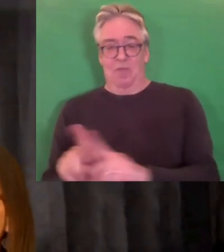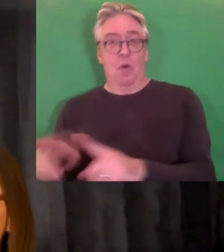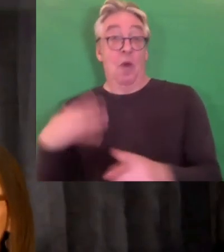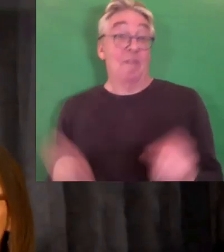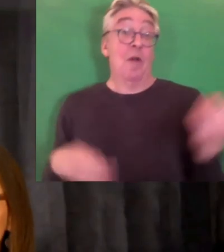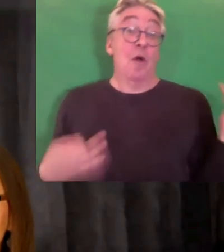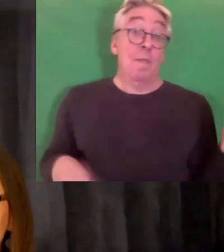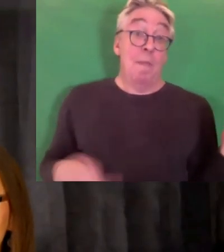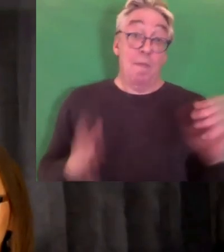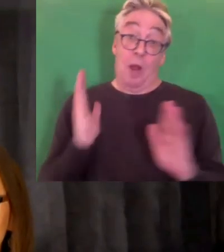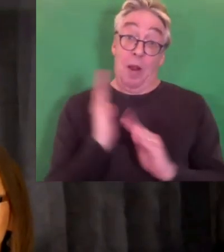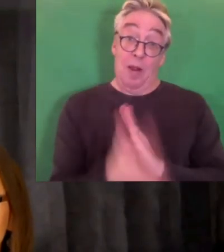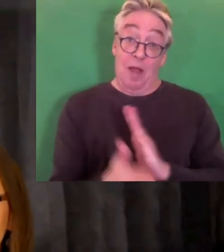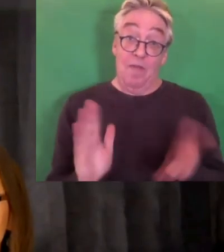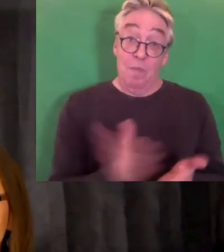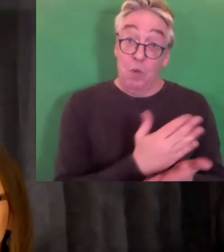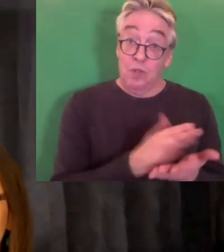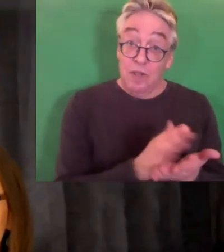be, for example, we invited